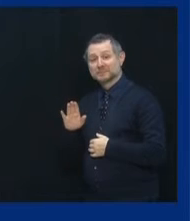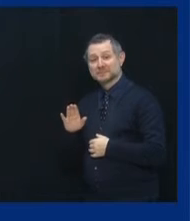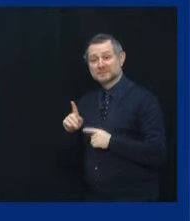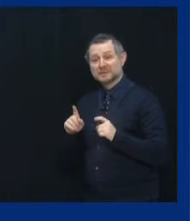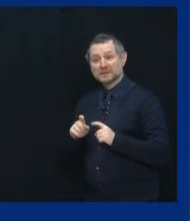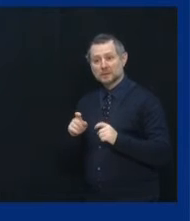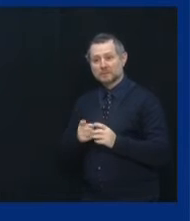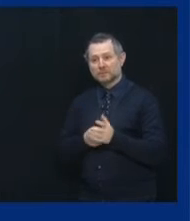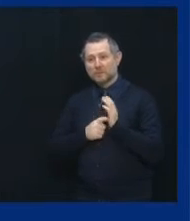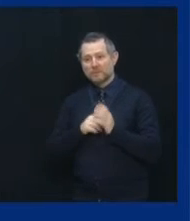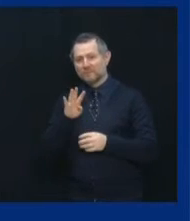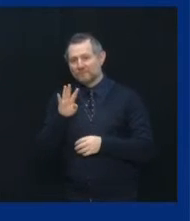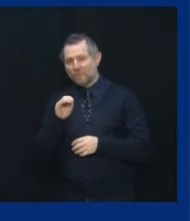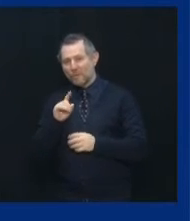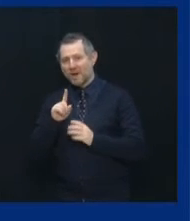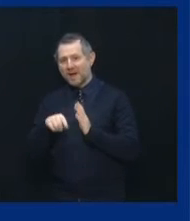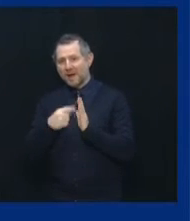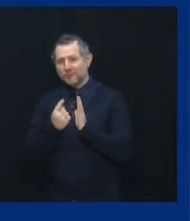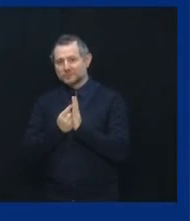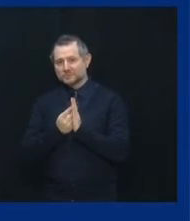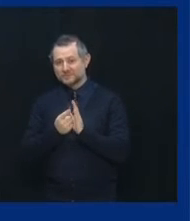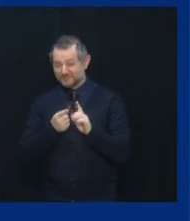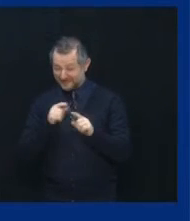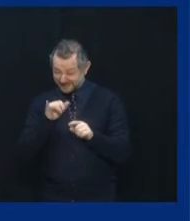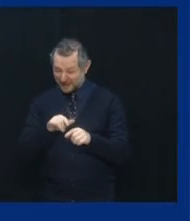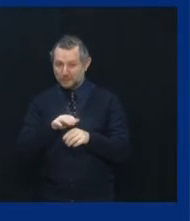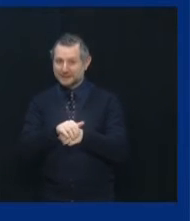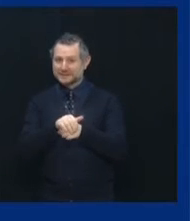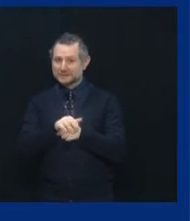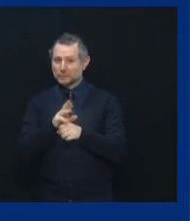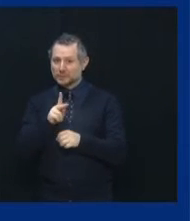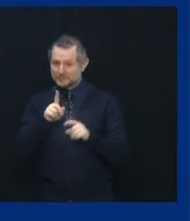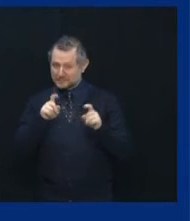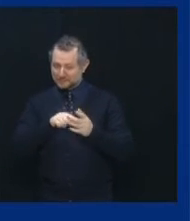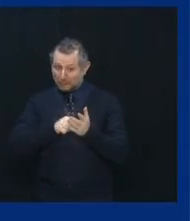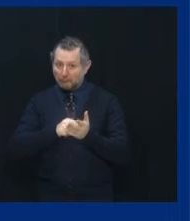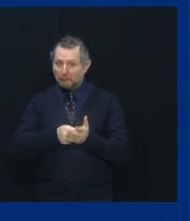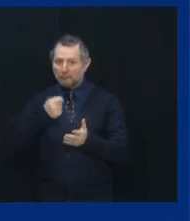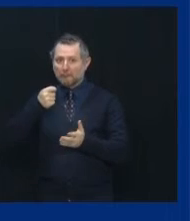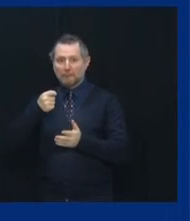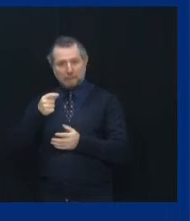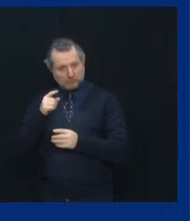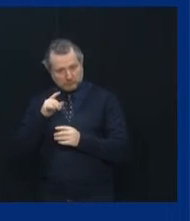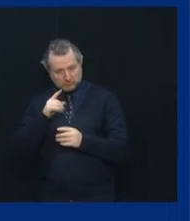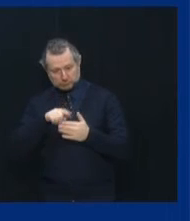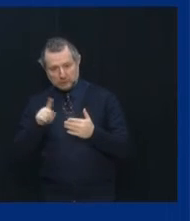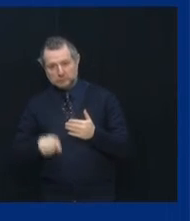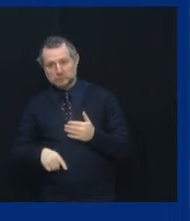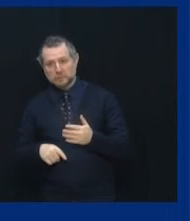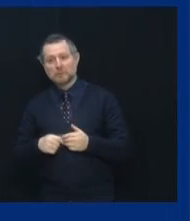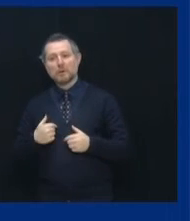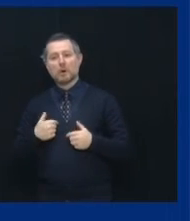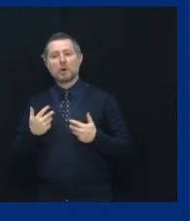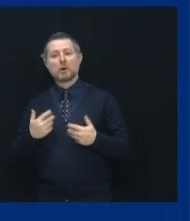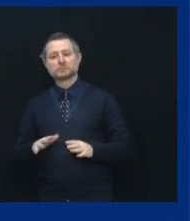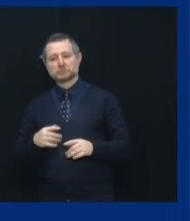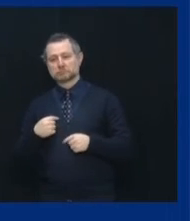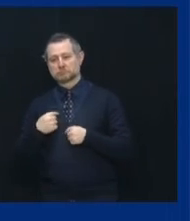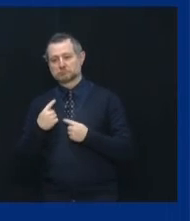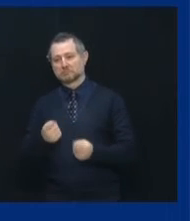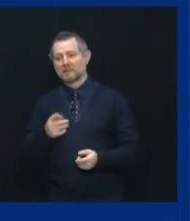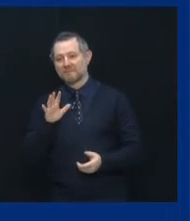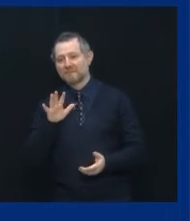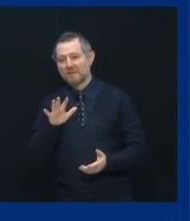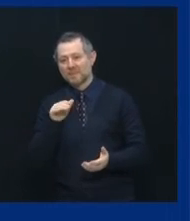hours to run that test, the UK variant test. We've run about 5,000